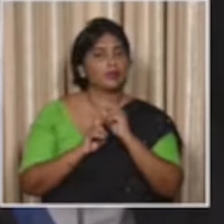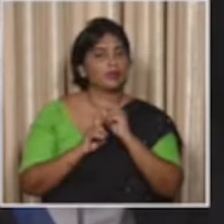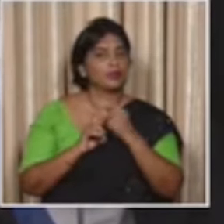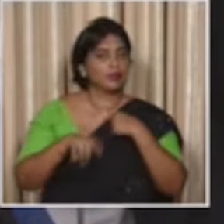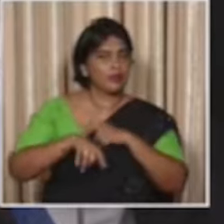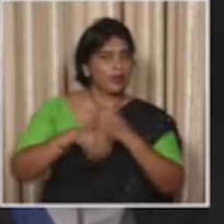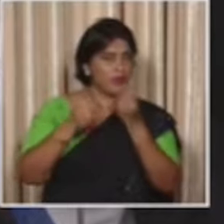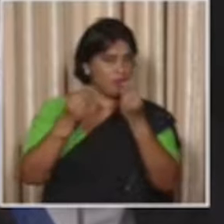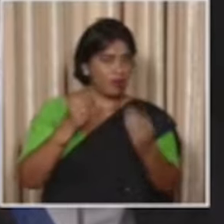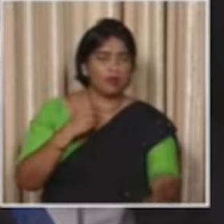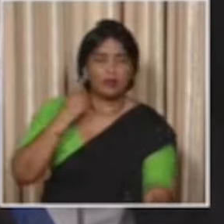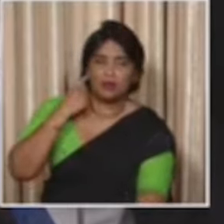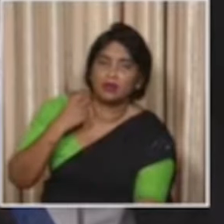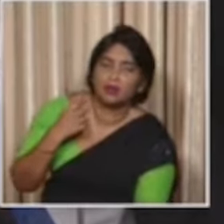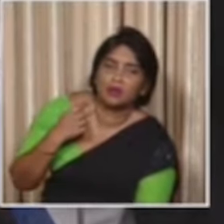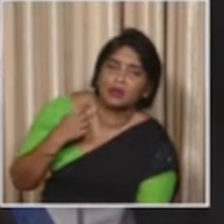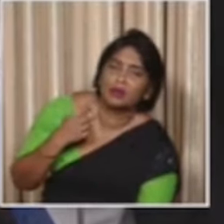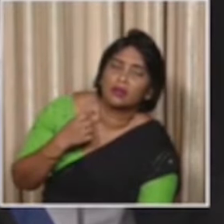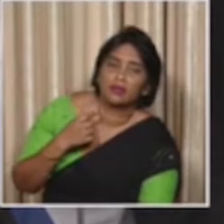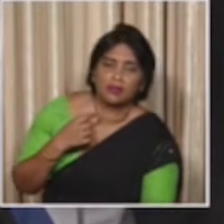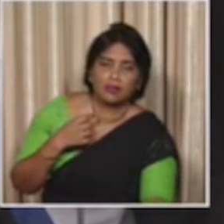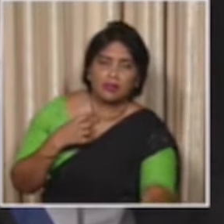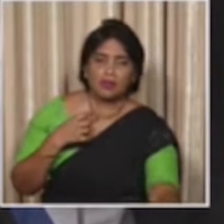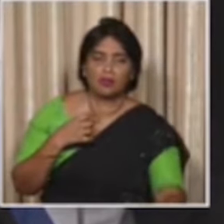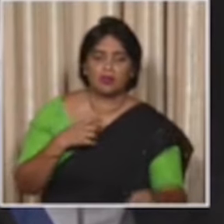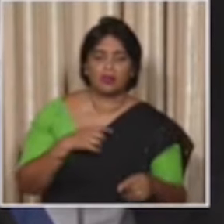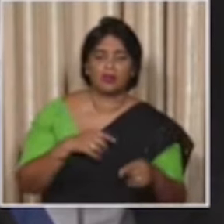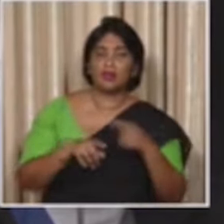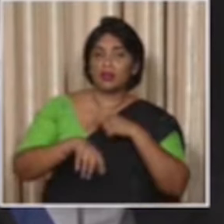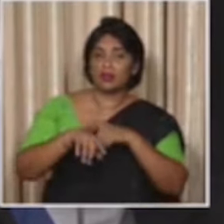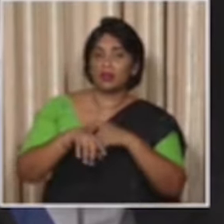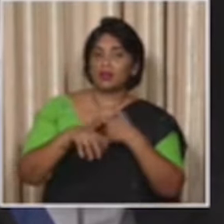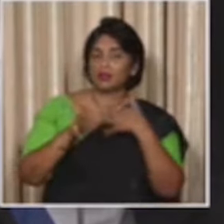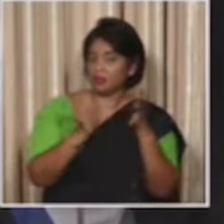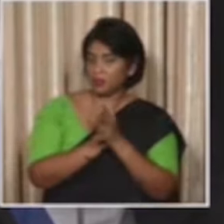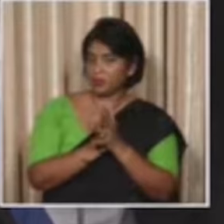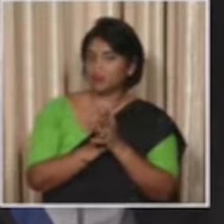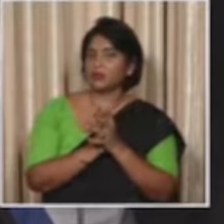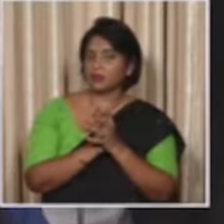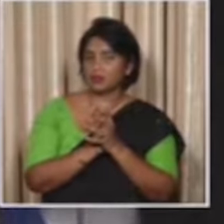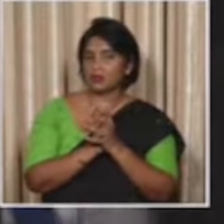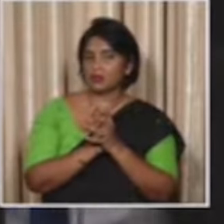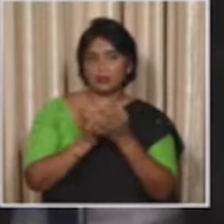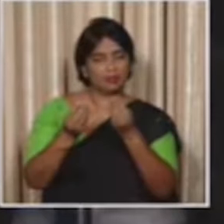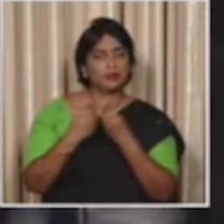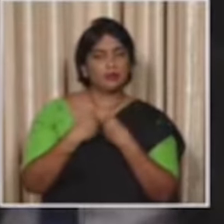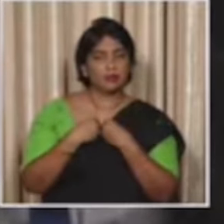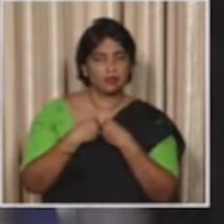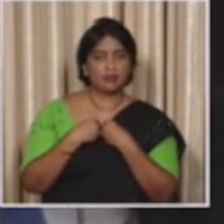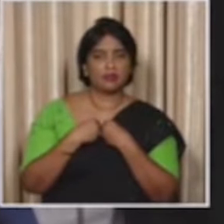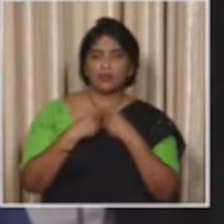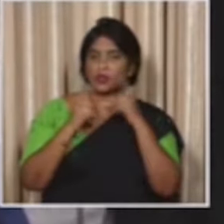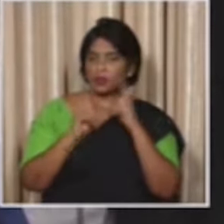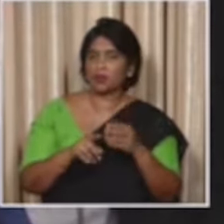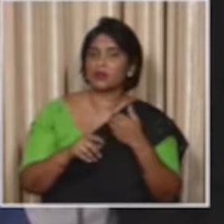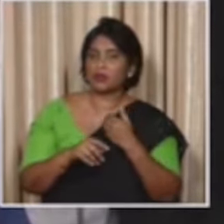the time that is allocated to Honorable Ali Zahir Maulana. You add that on to my time as well, Mr. Speaker. So I know the